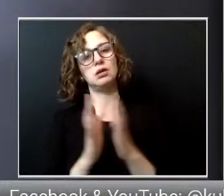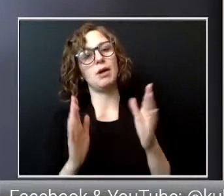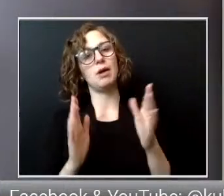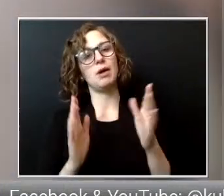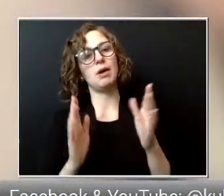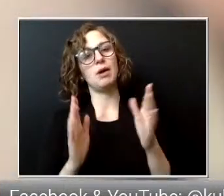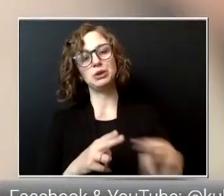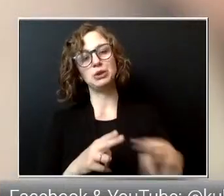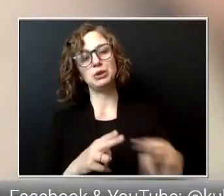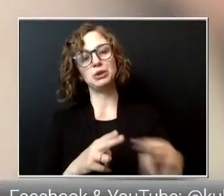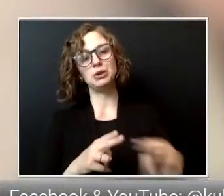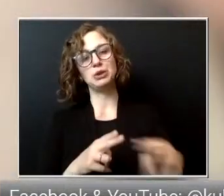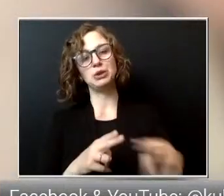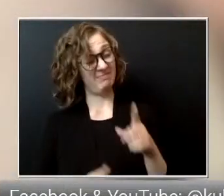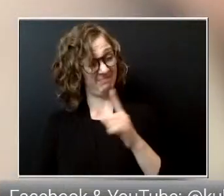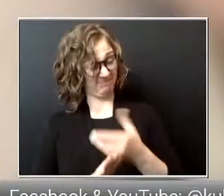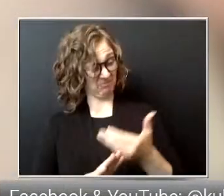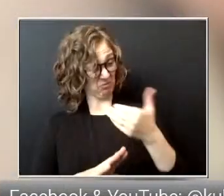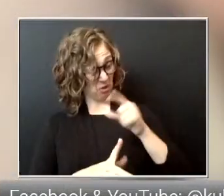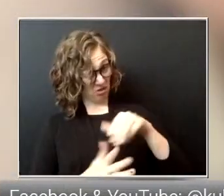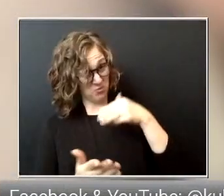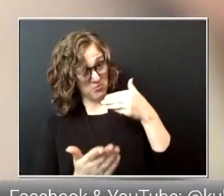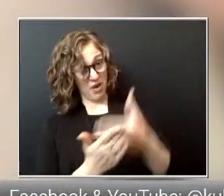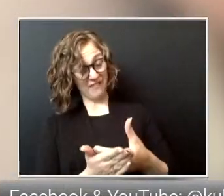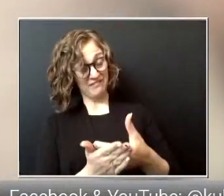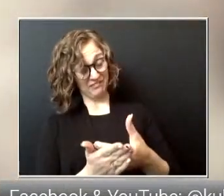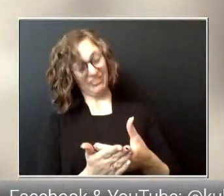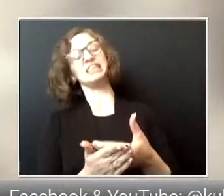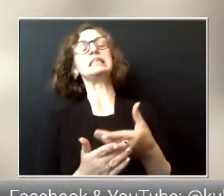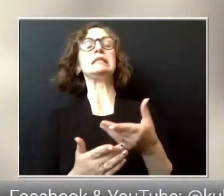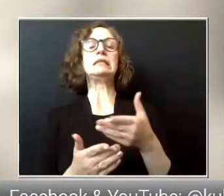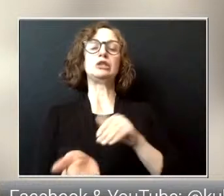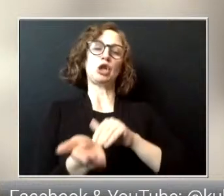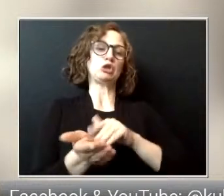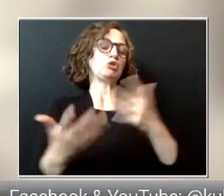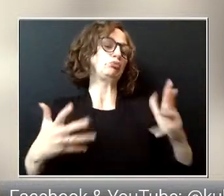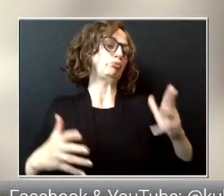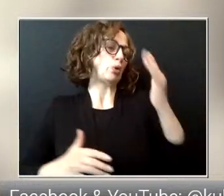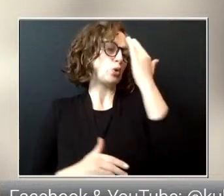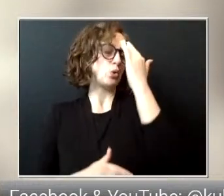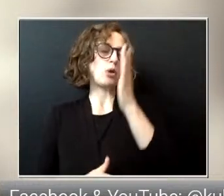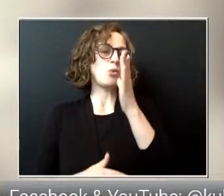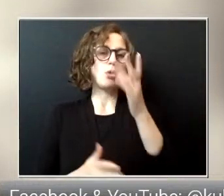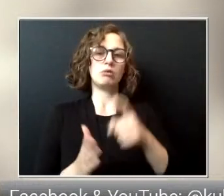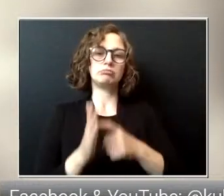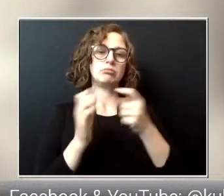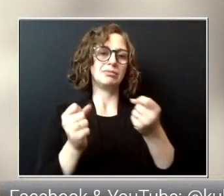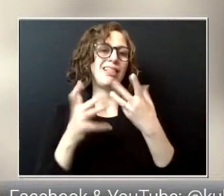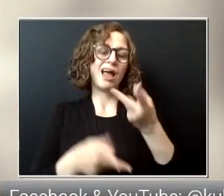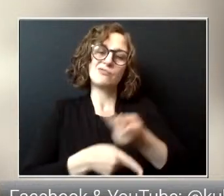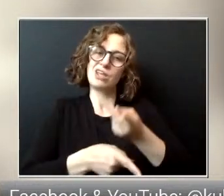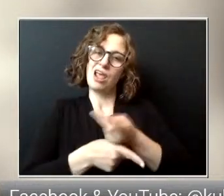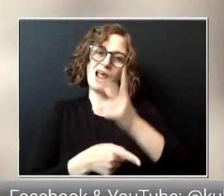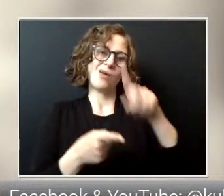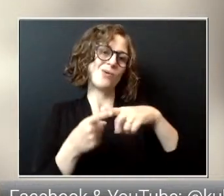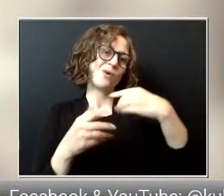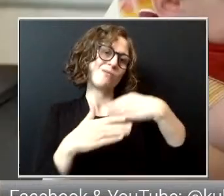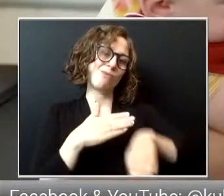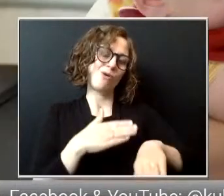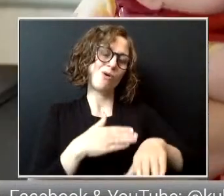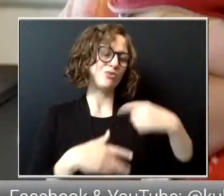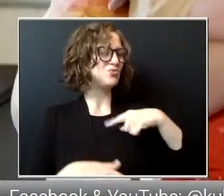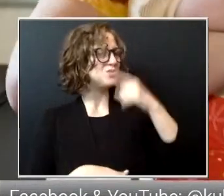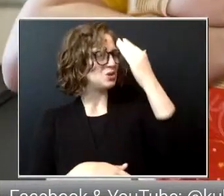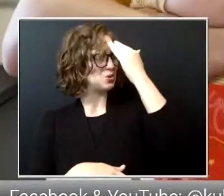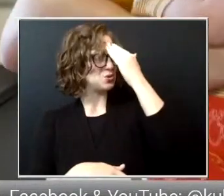this world, doctors knew Archie would need a lot of care when he was born. We knew he would need surgery, but we weren't sure when. They